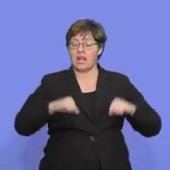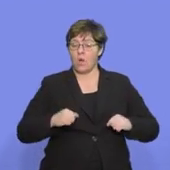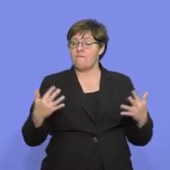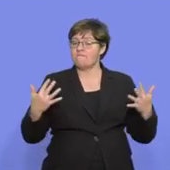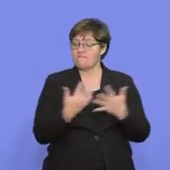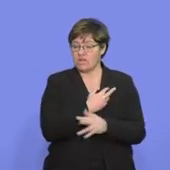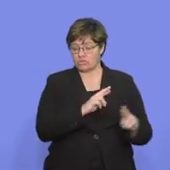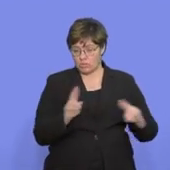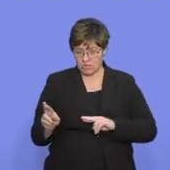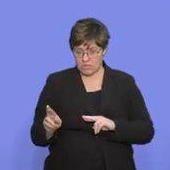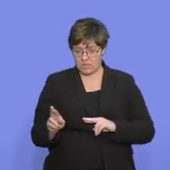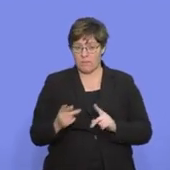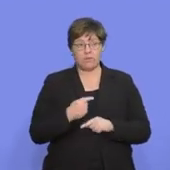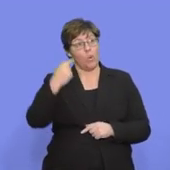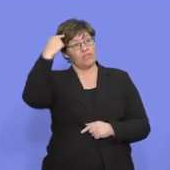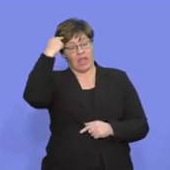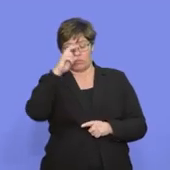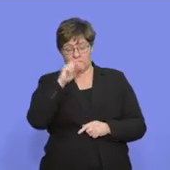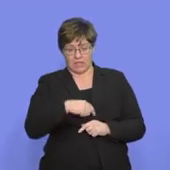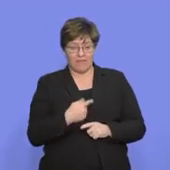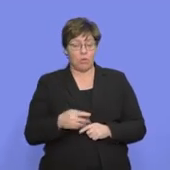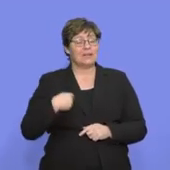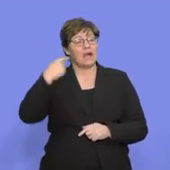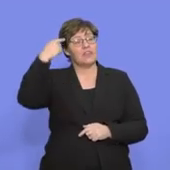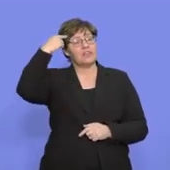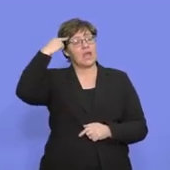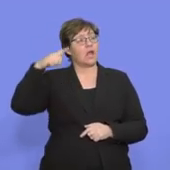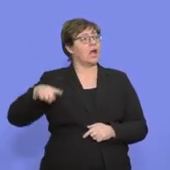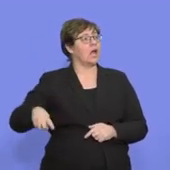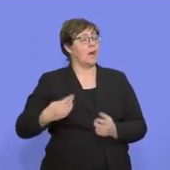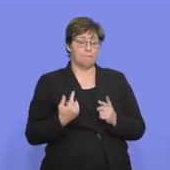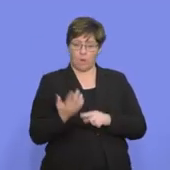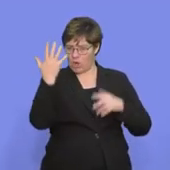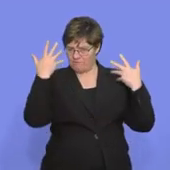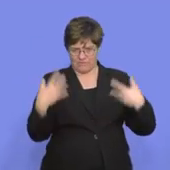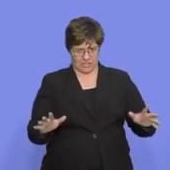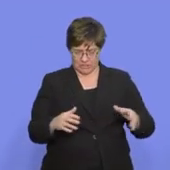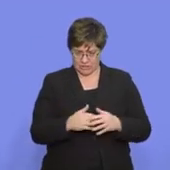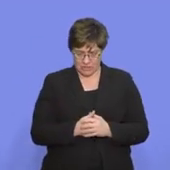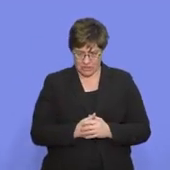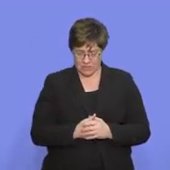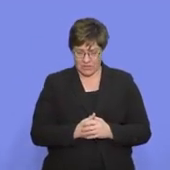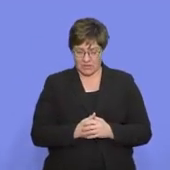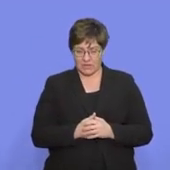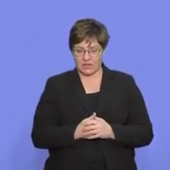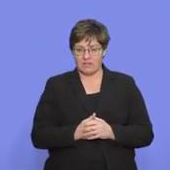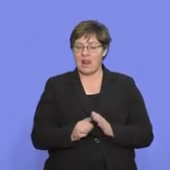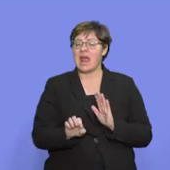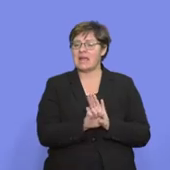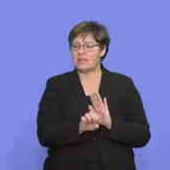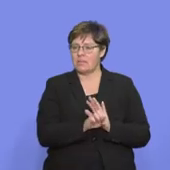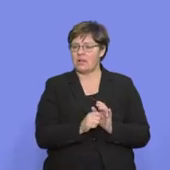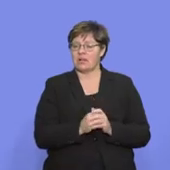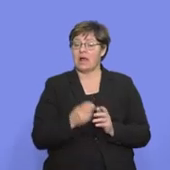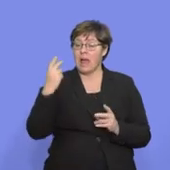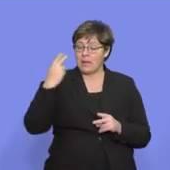response without thinking, because if you had to think about it, your finger would have been burnt to a pulp, right? And examples of this is a knee jerk. When